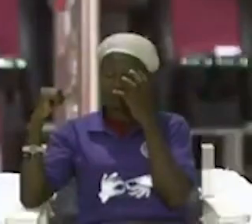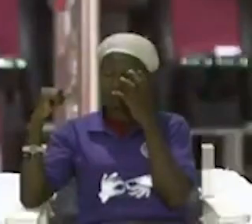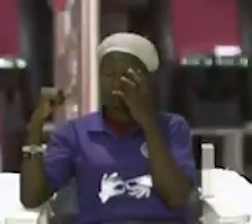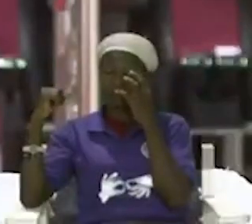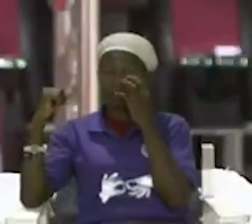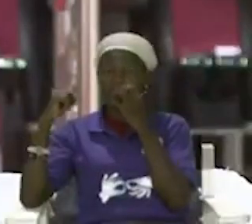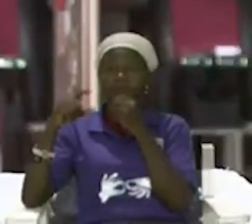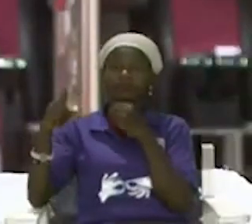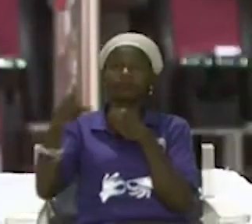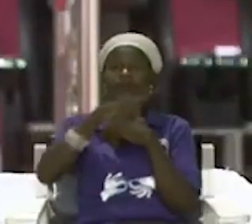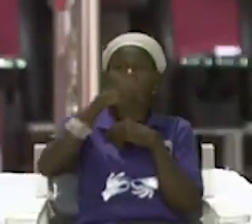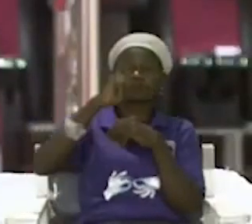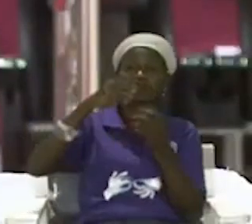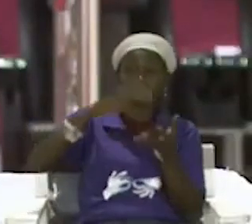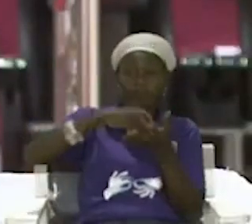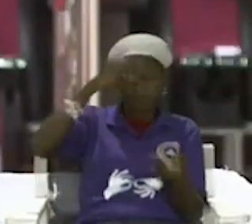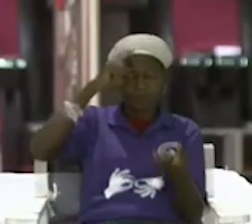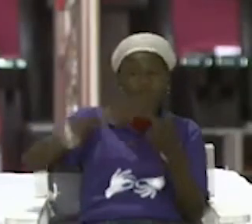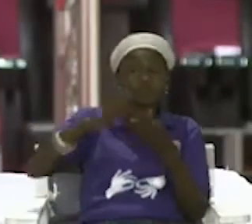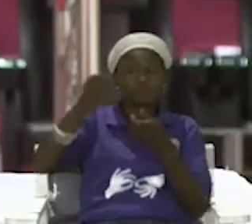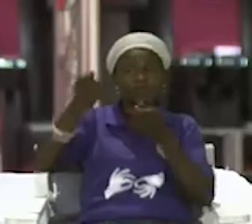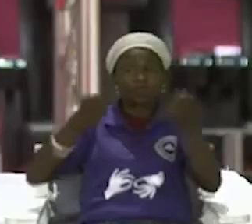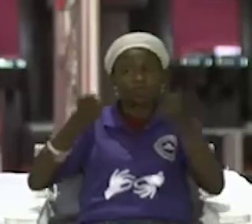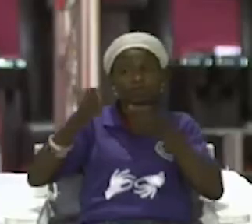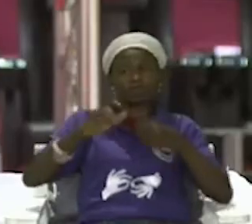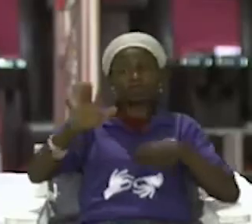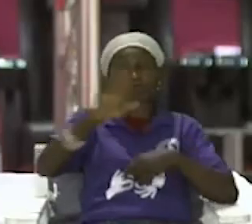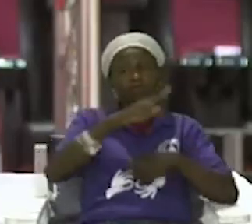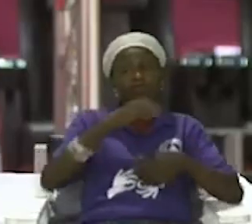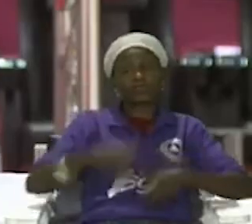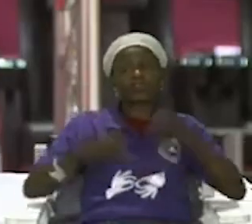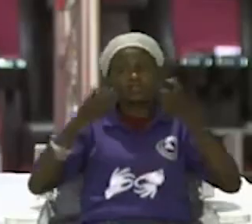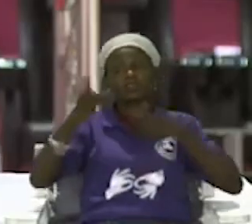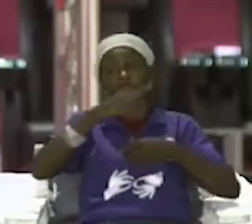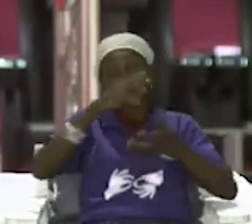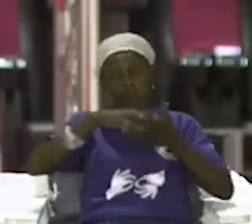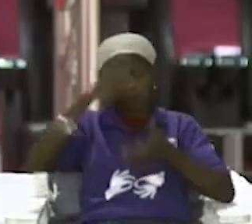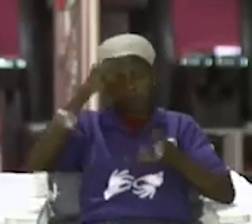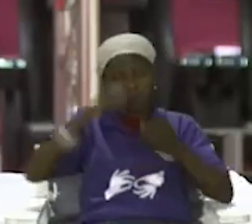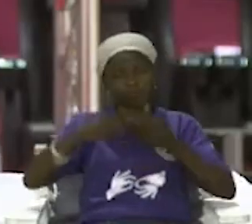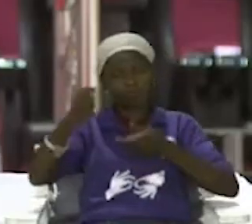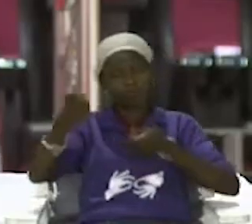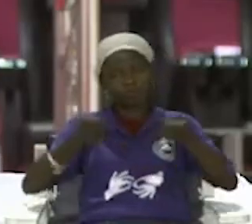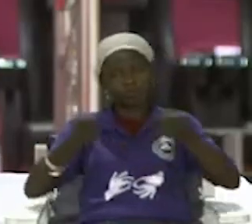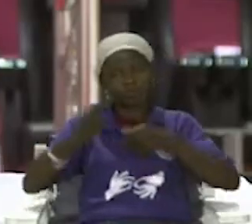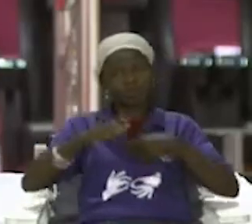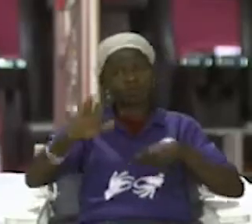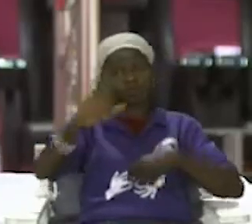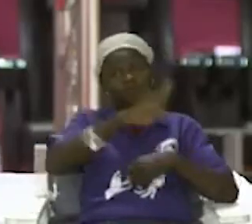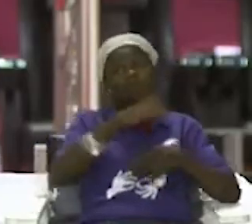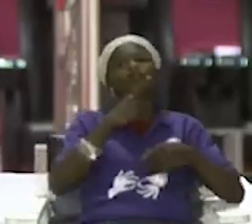You must learn to control your anger. You must learn to control your